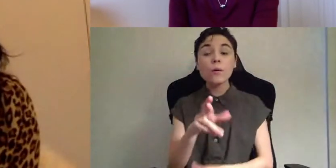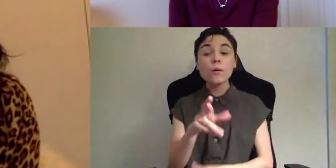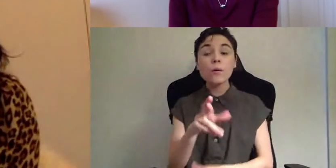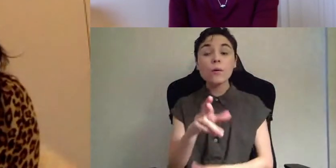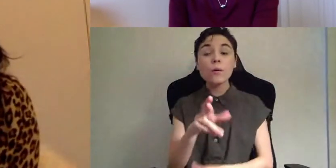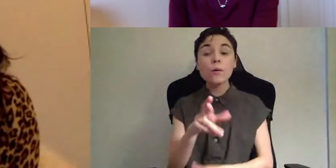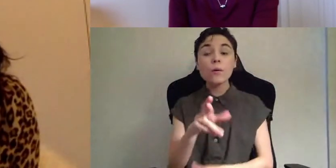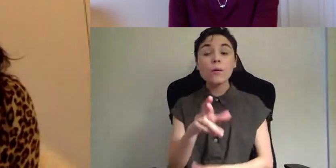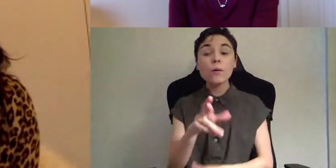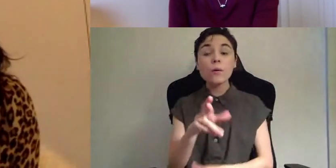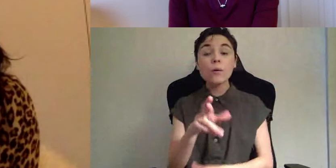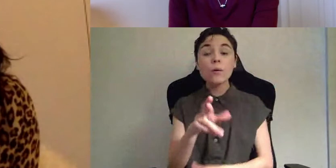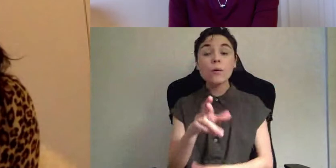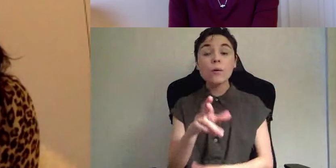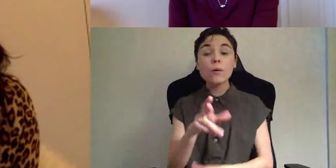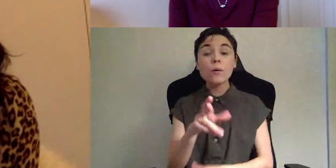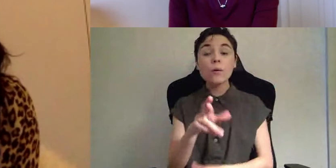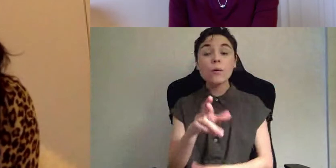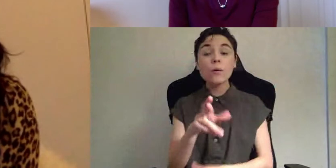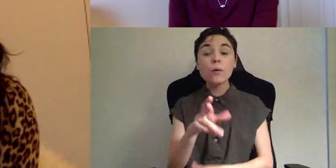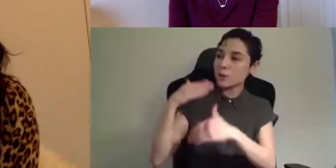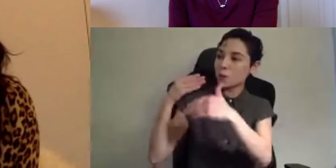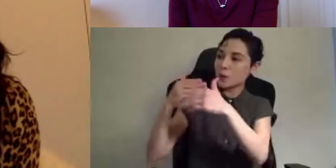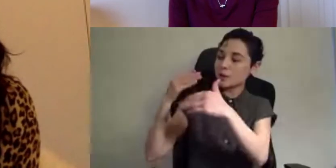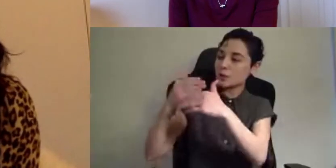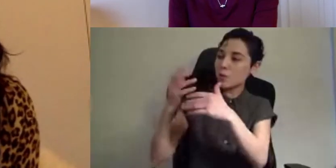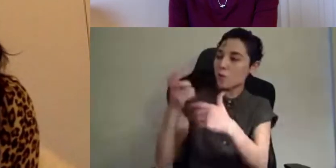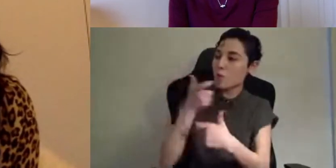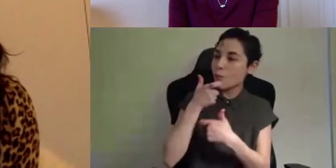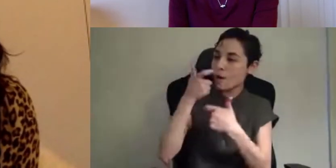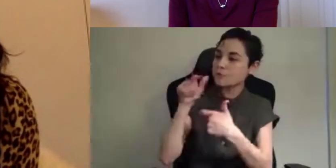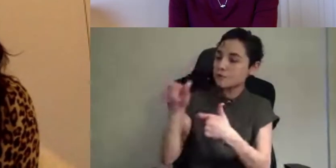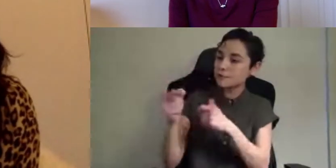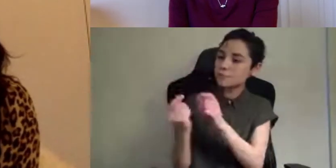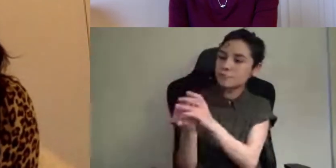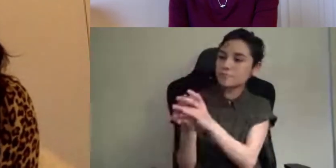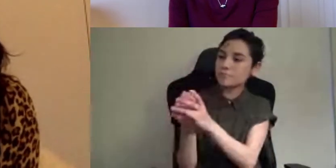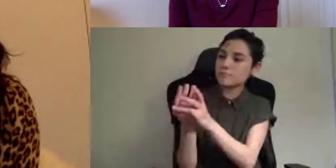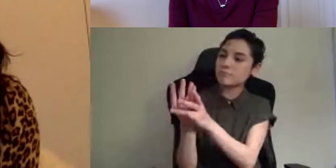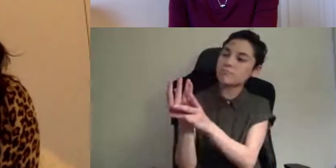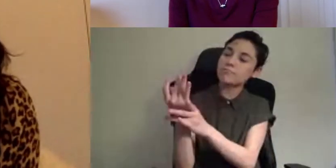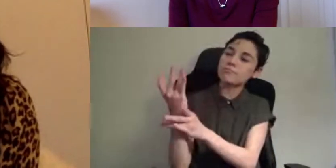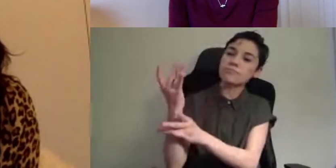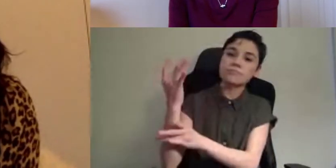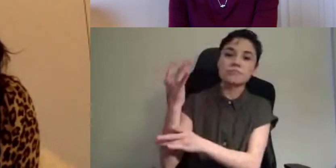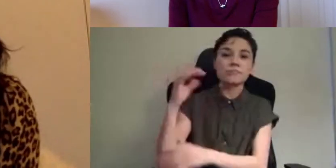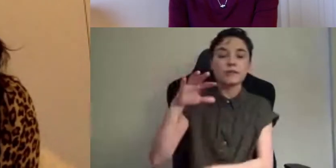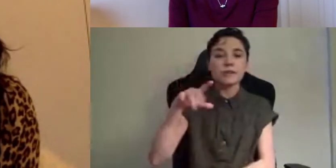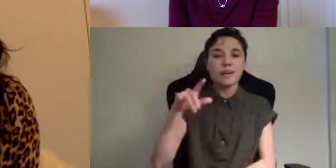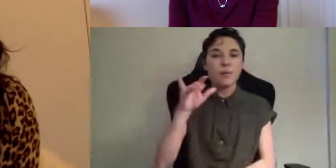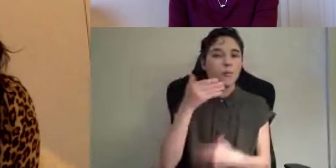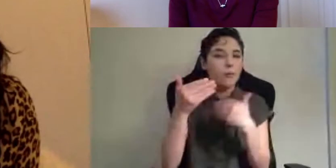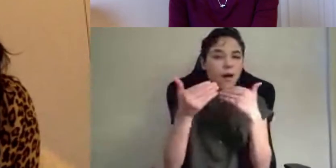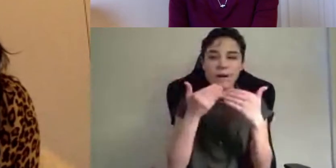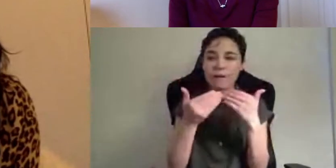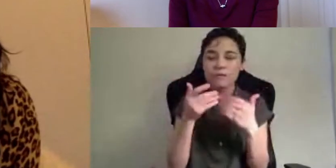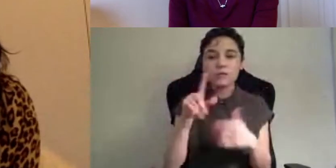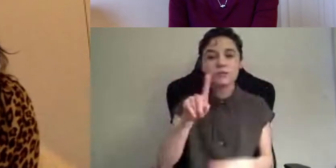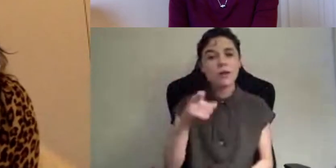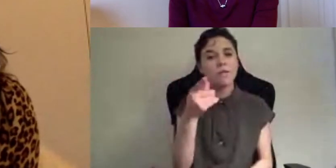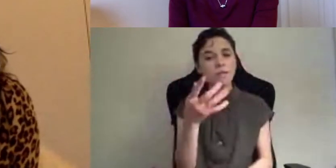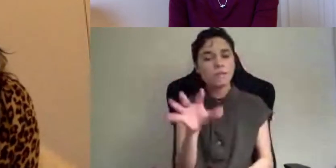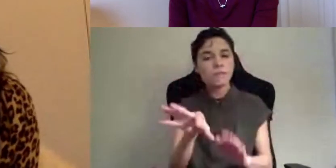month or so, whatever it might be. So we can just find those like really small things.